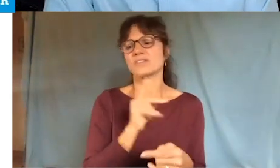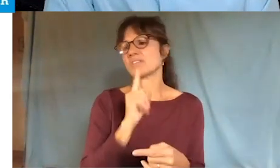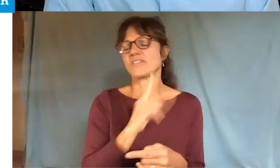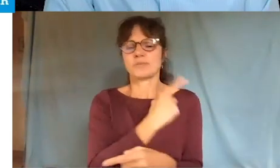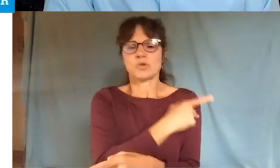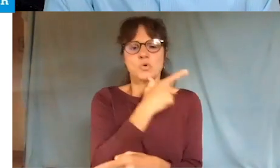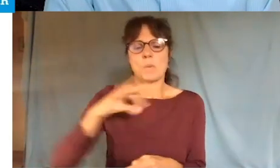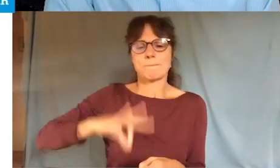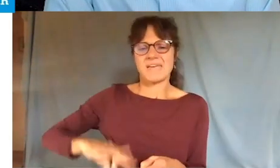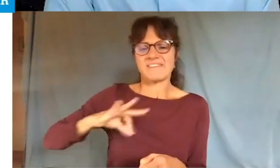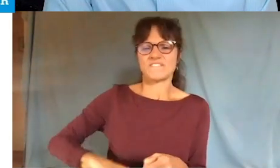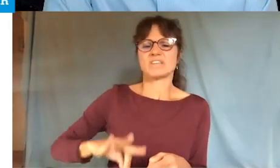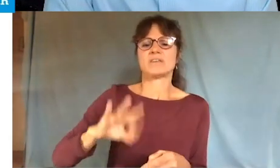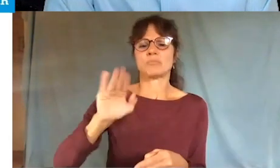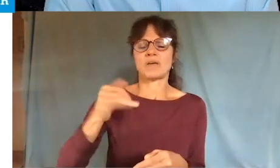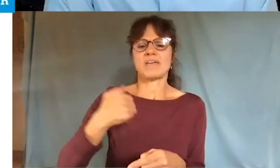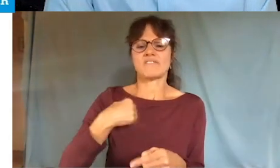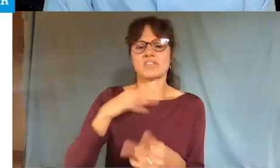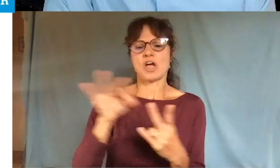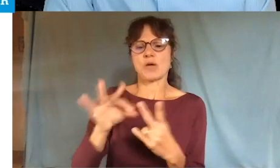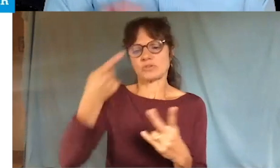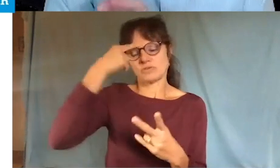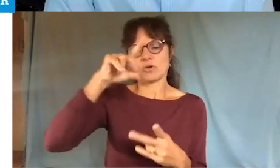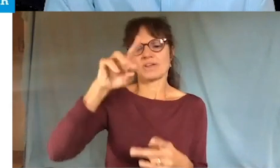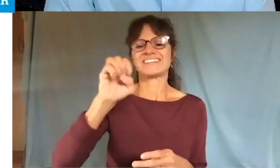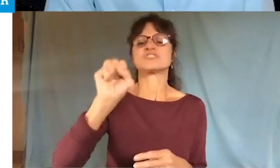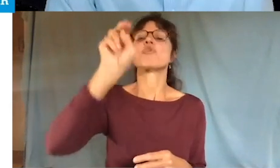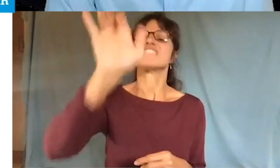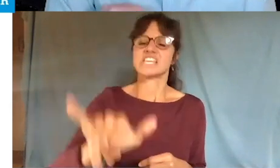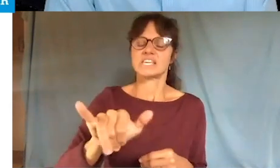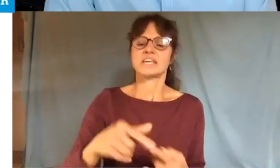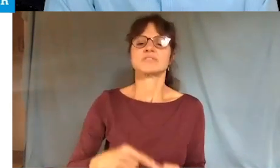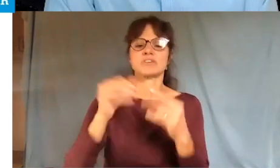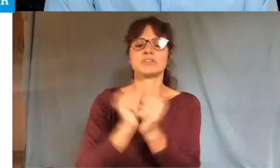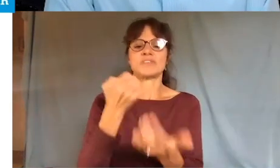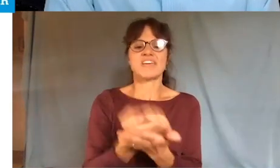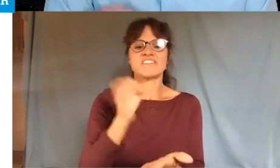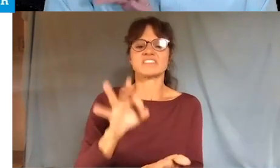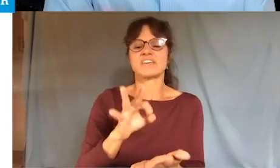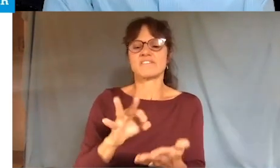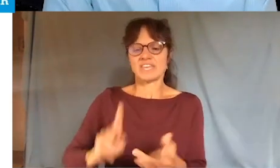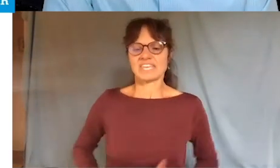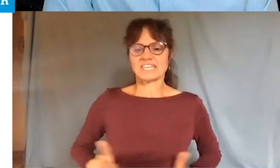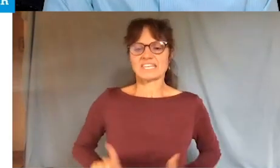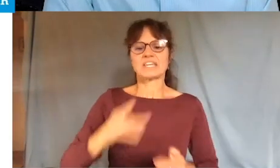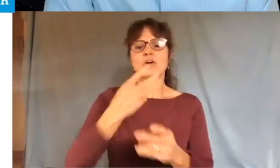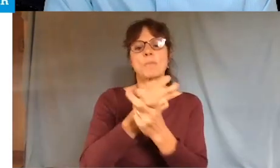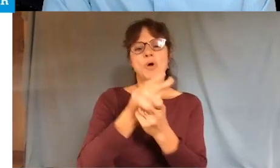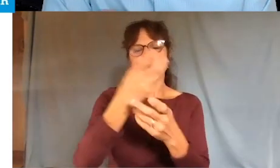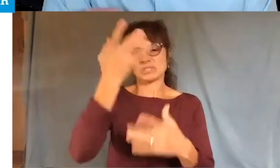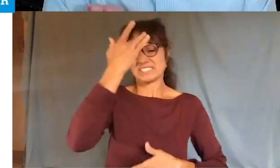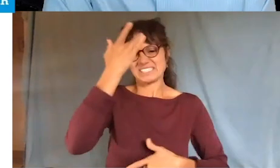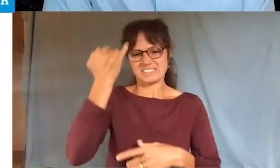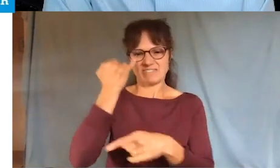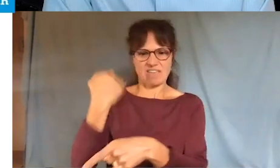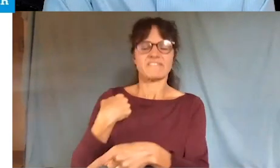will benefit by having the option for Descovy, particularly if there's evidence of kidney disease or bone disease. And so we do think that there are